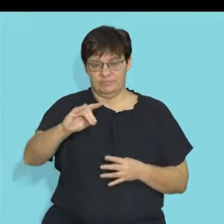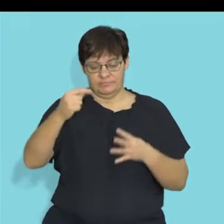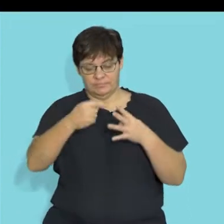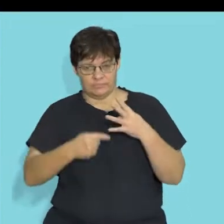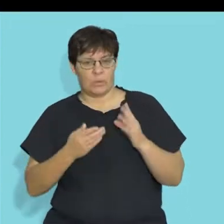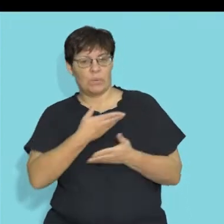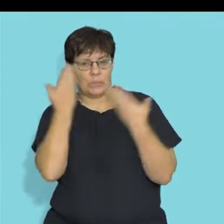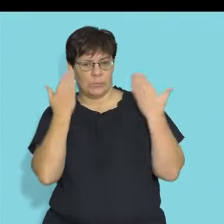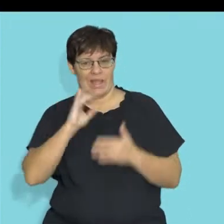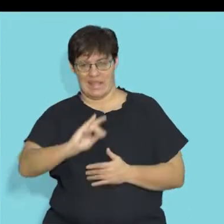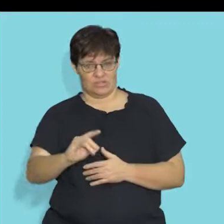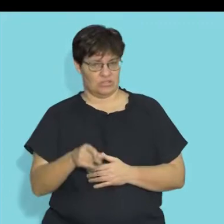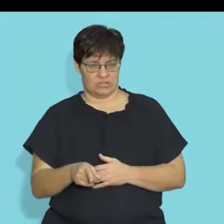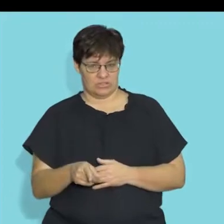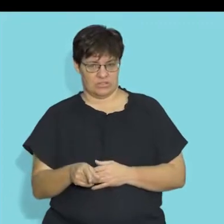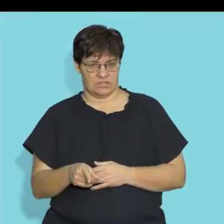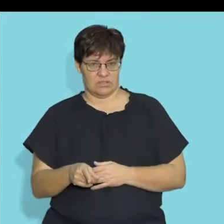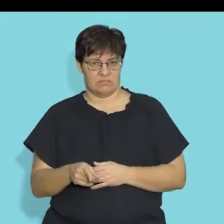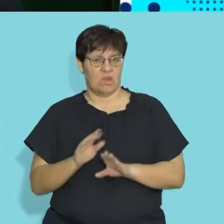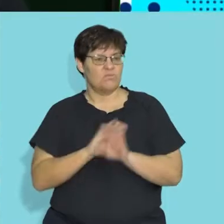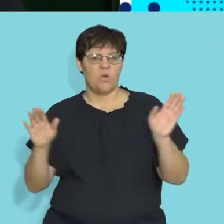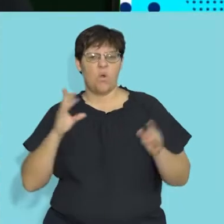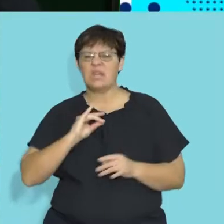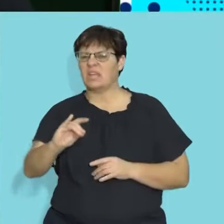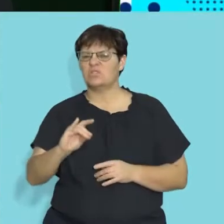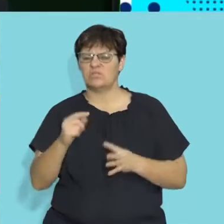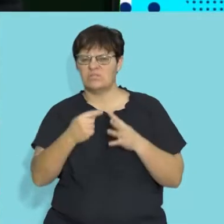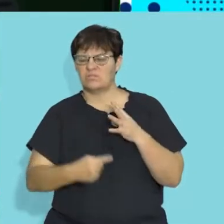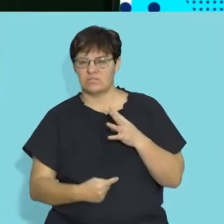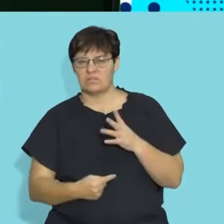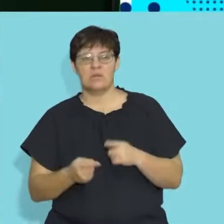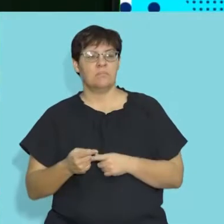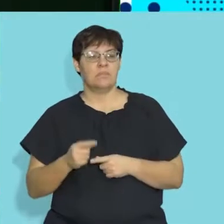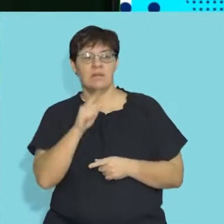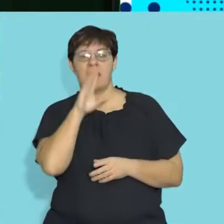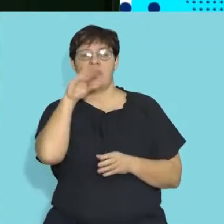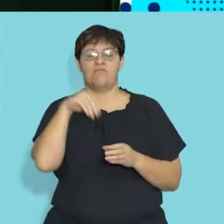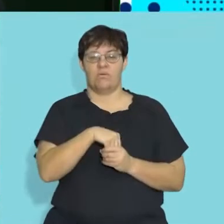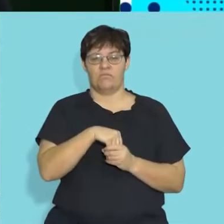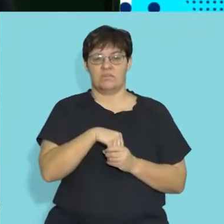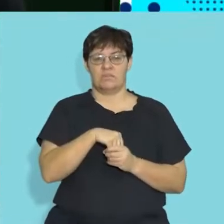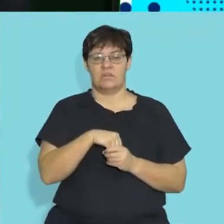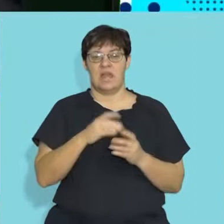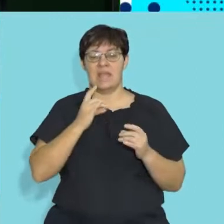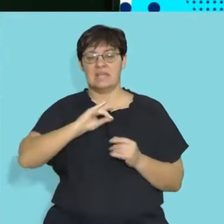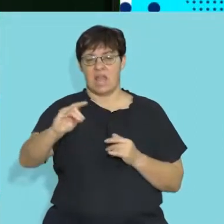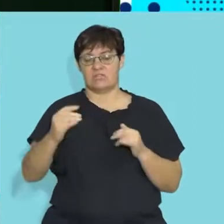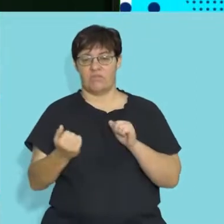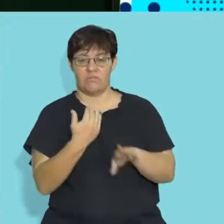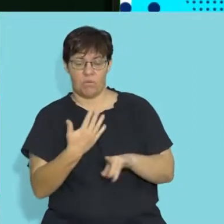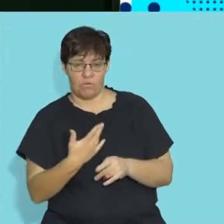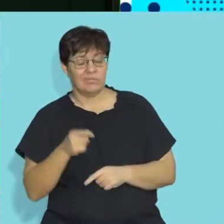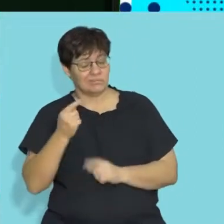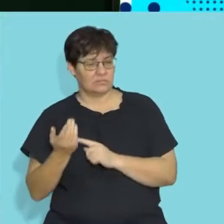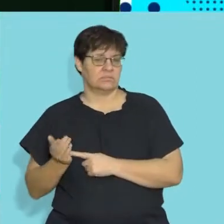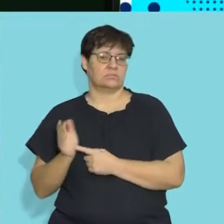well. And what would be your non-cash items? Obviously, items that don't involve the flow of cash would